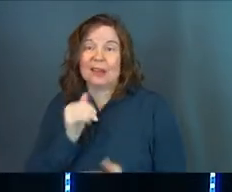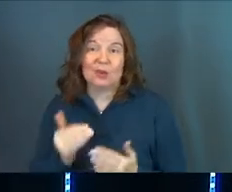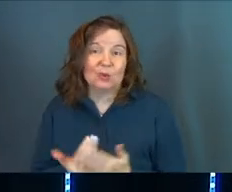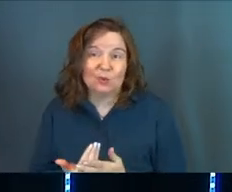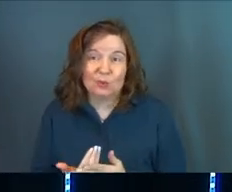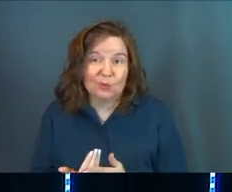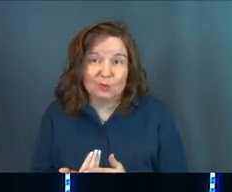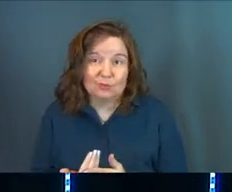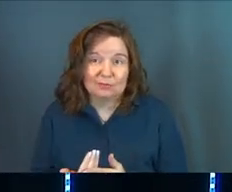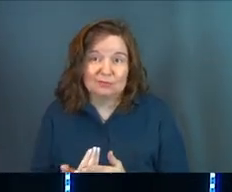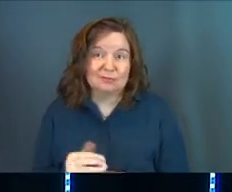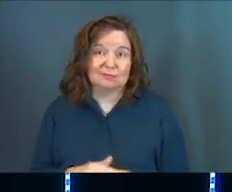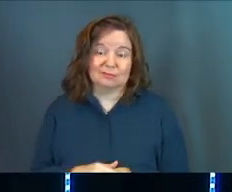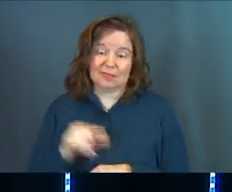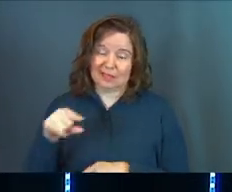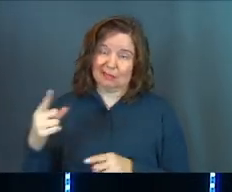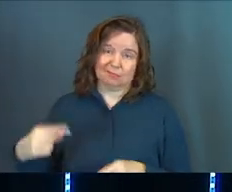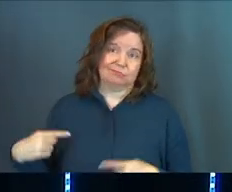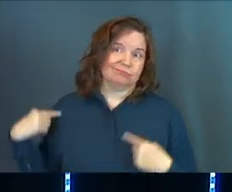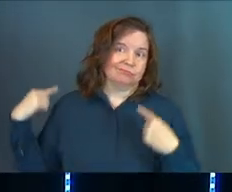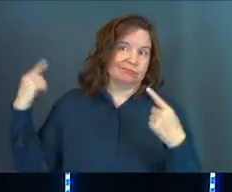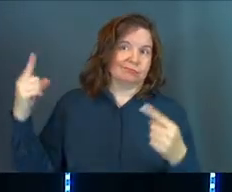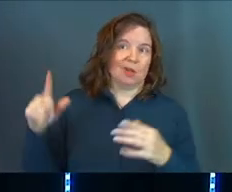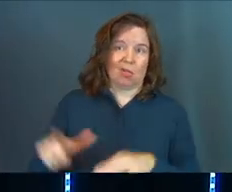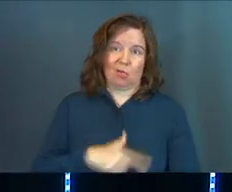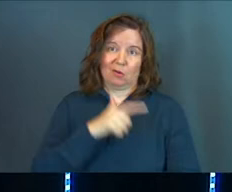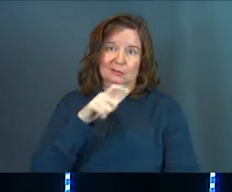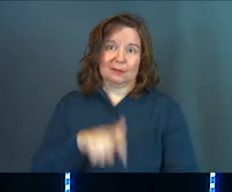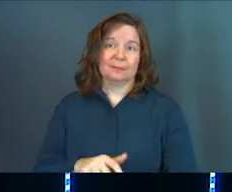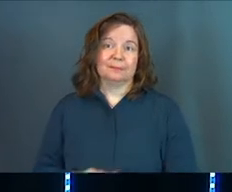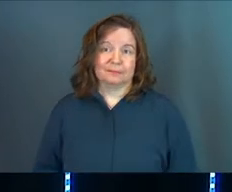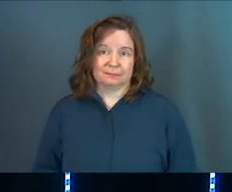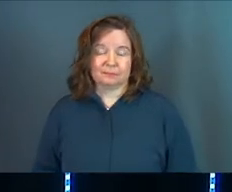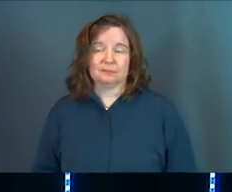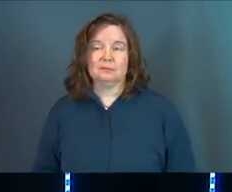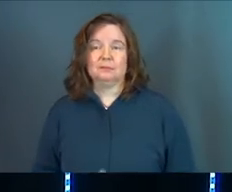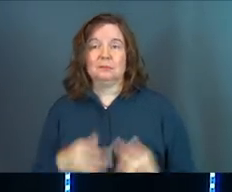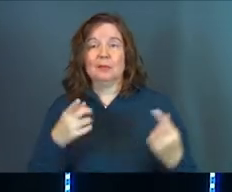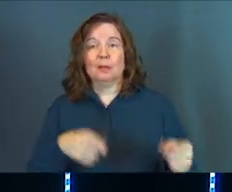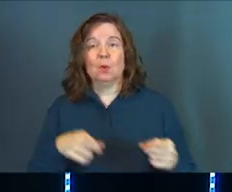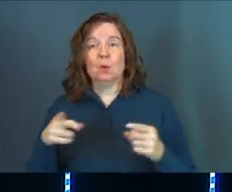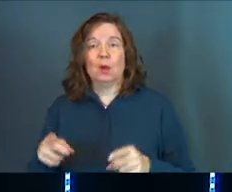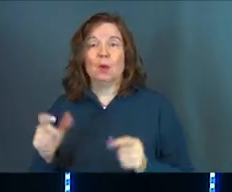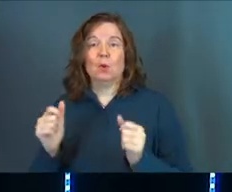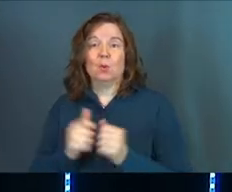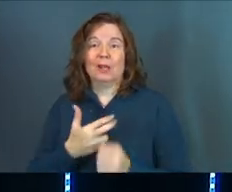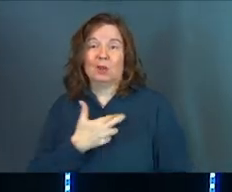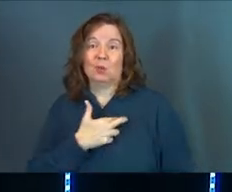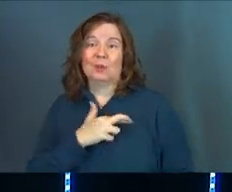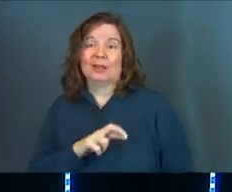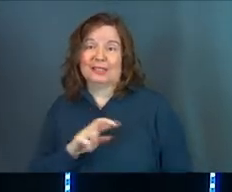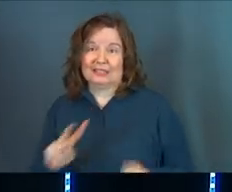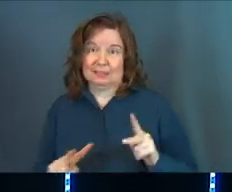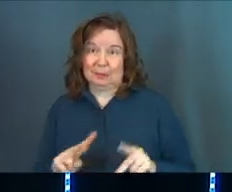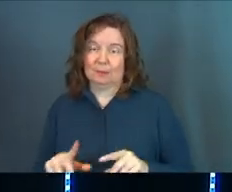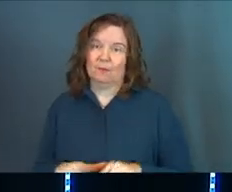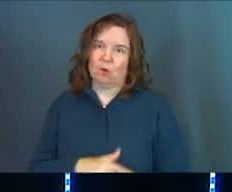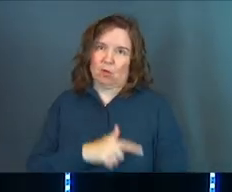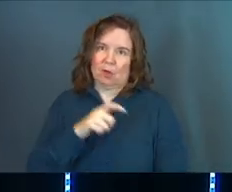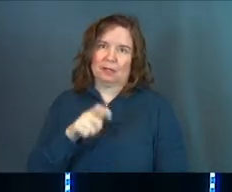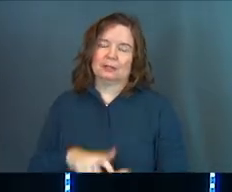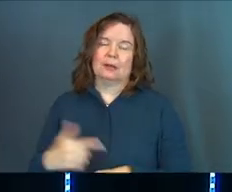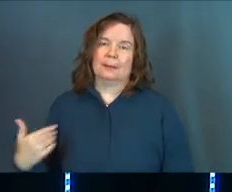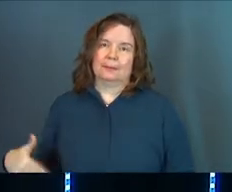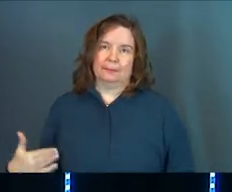new. This has been going on for a long, long time. And it's been going on with religious people for a